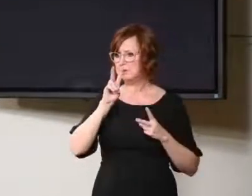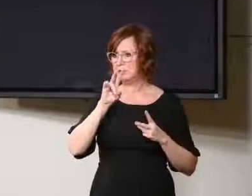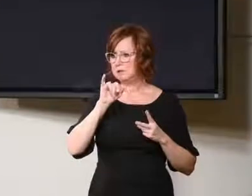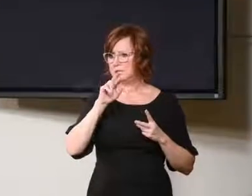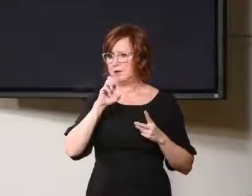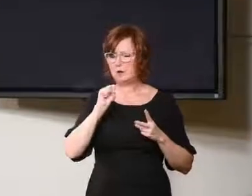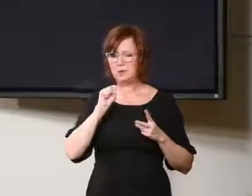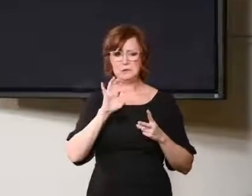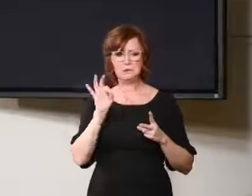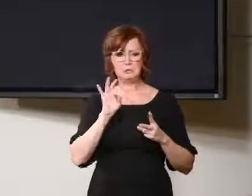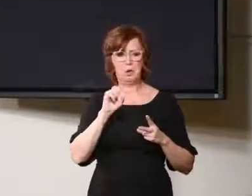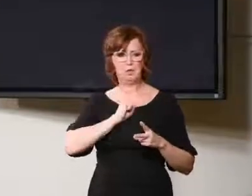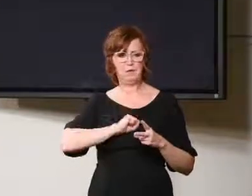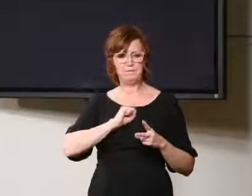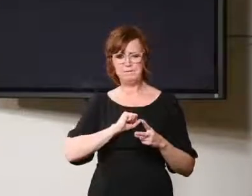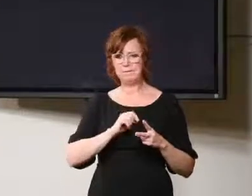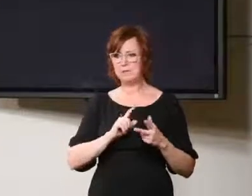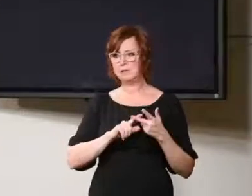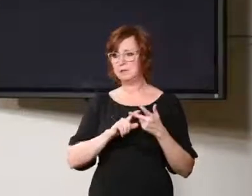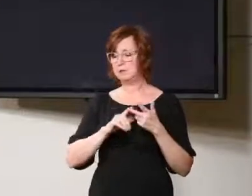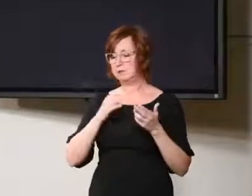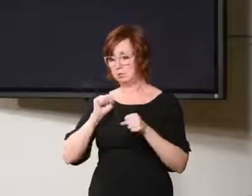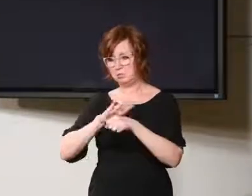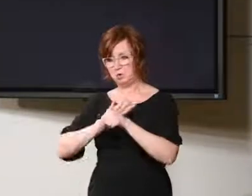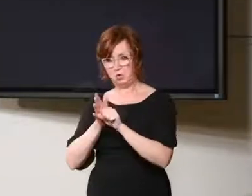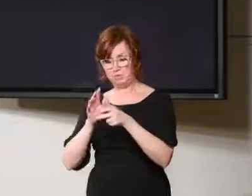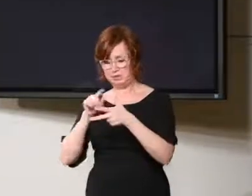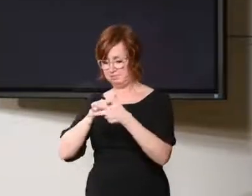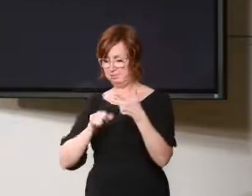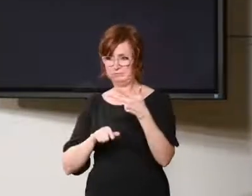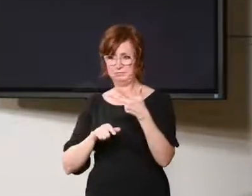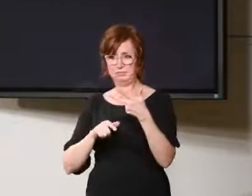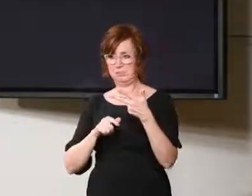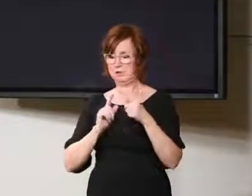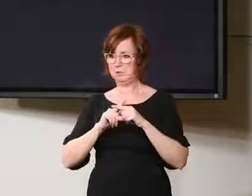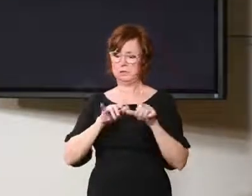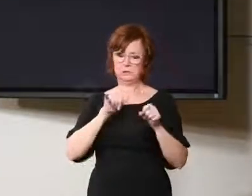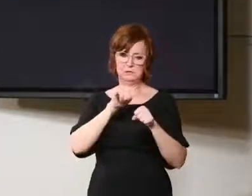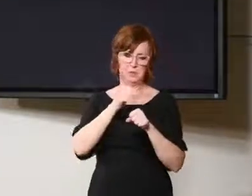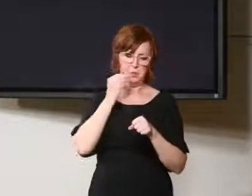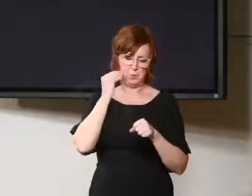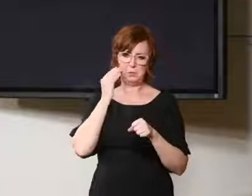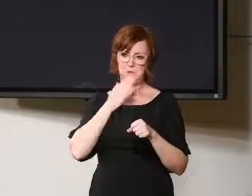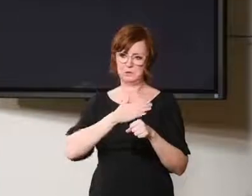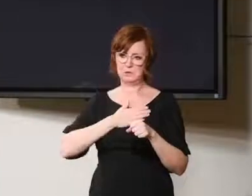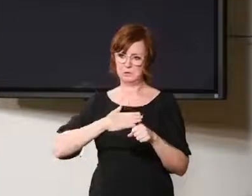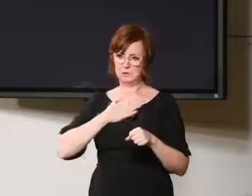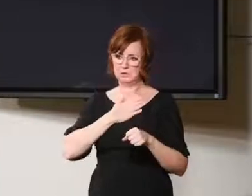COVID-19. Stay home. It'll go away in a few days, whatever it is. If you're an essential worker just